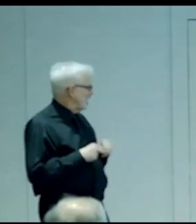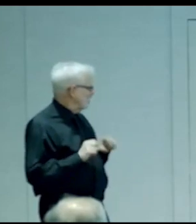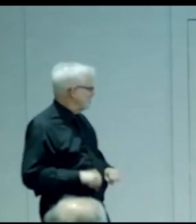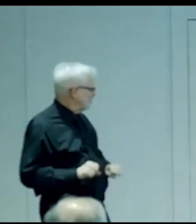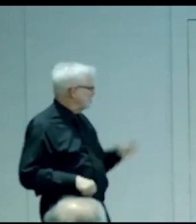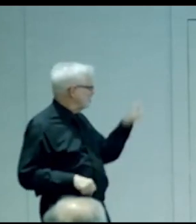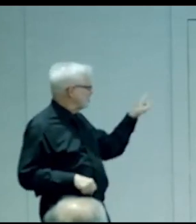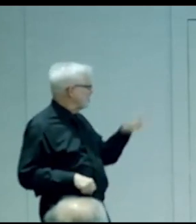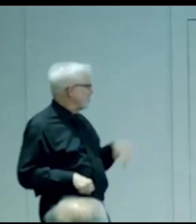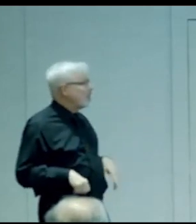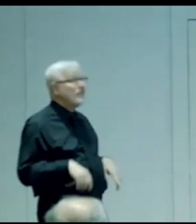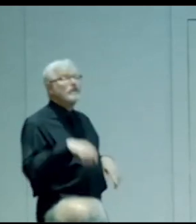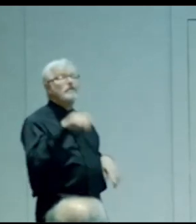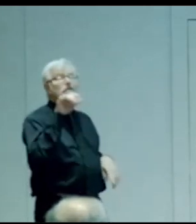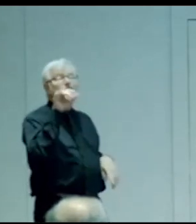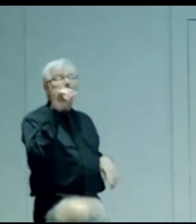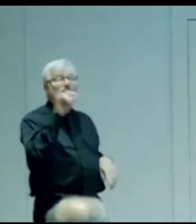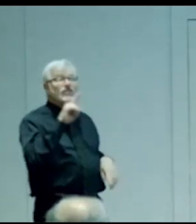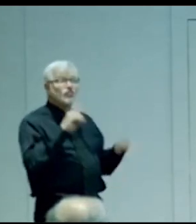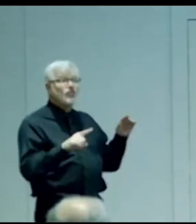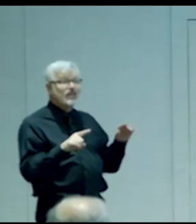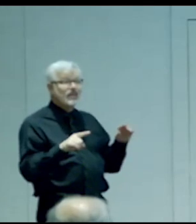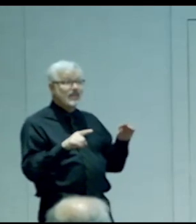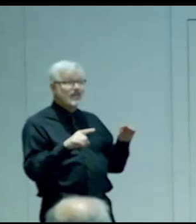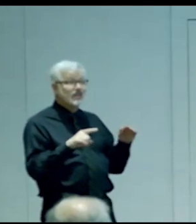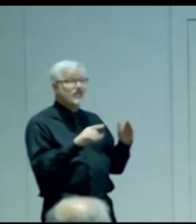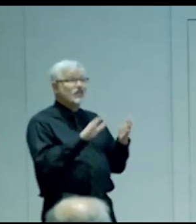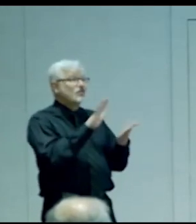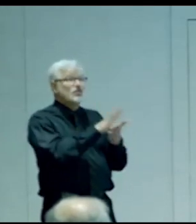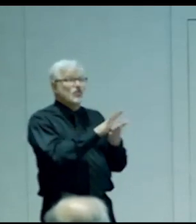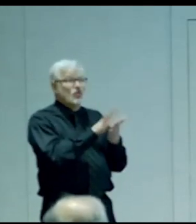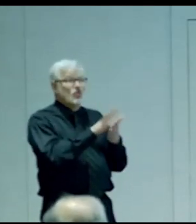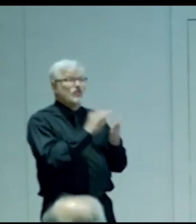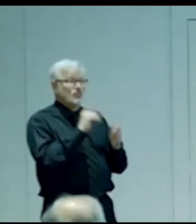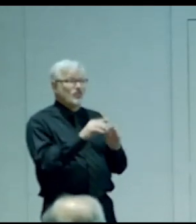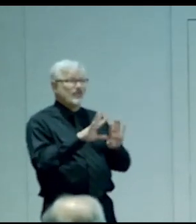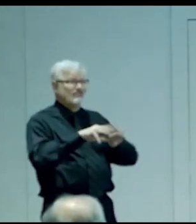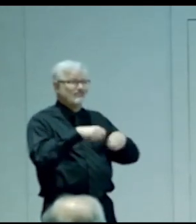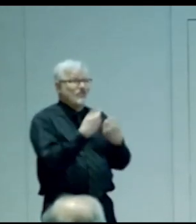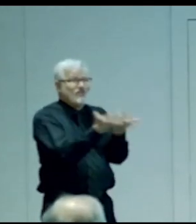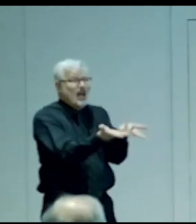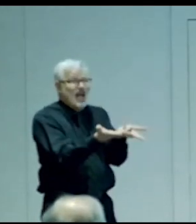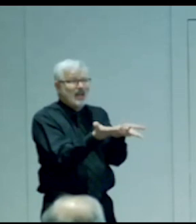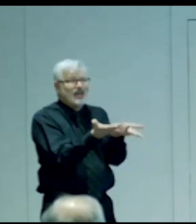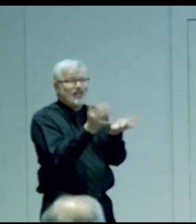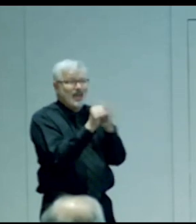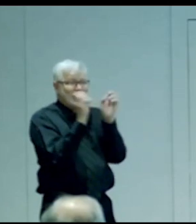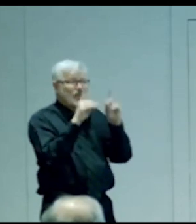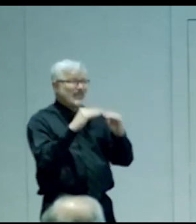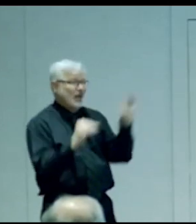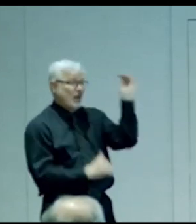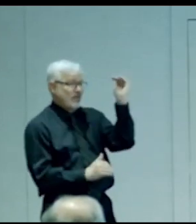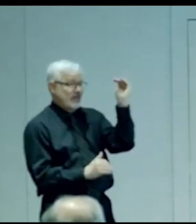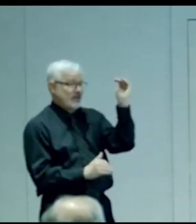potentially that this is distributed by schools inequitably. And to show you the point, I want to show you